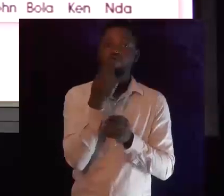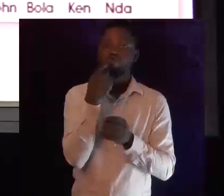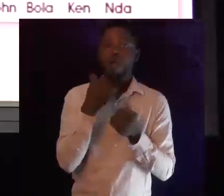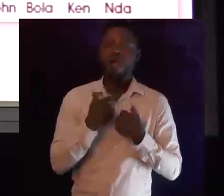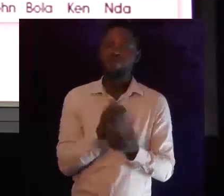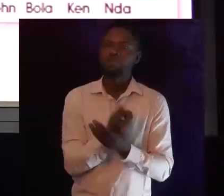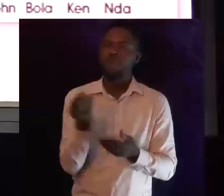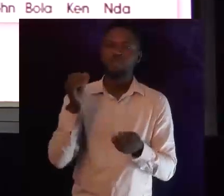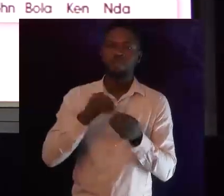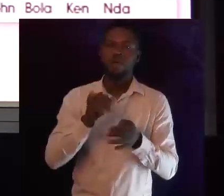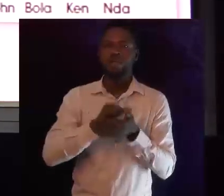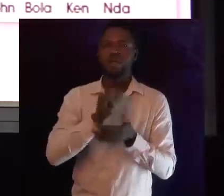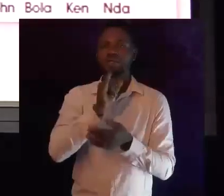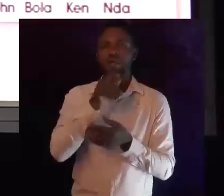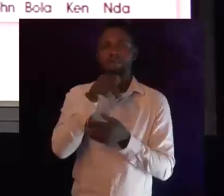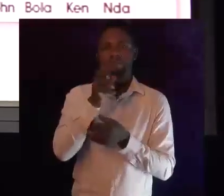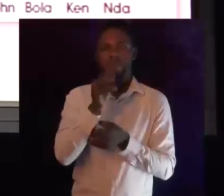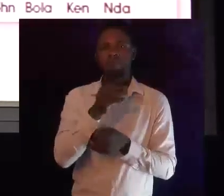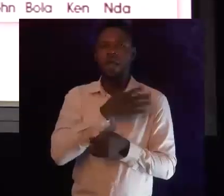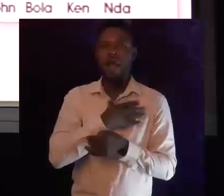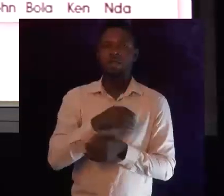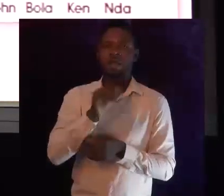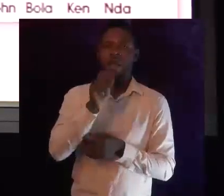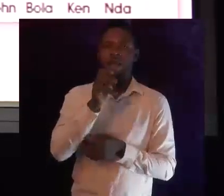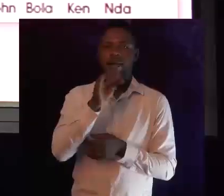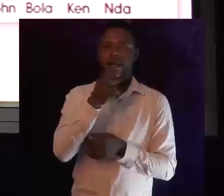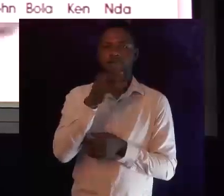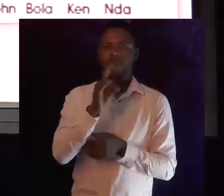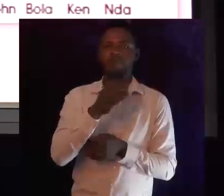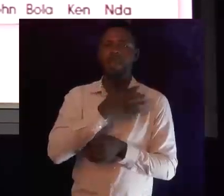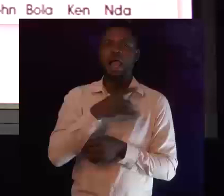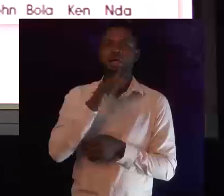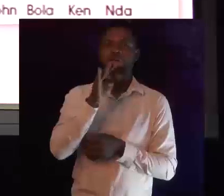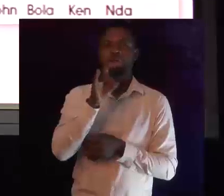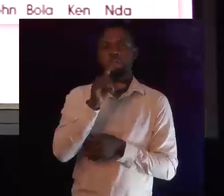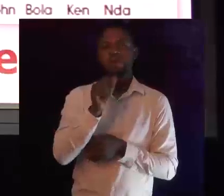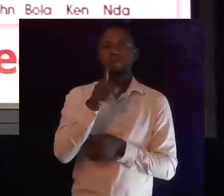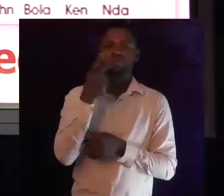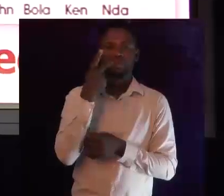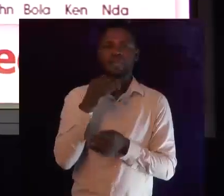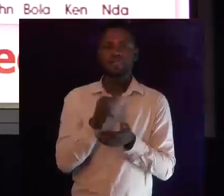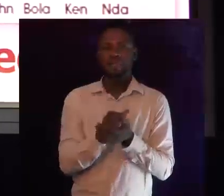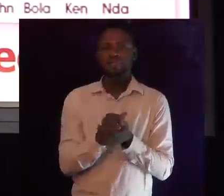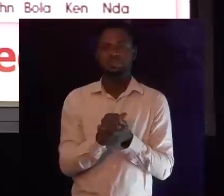those who have spent more, and that is Pam, Ahmed, and Bola. You begin to see